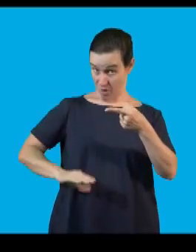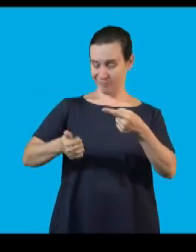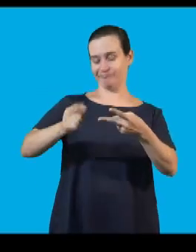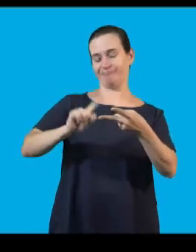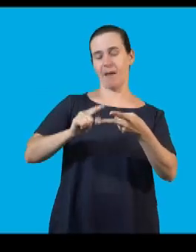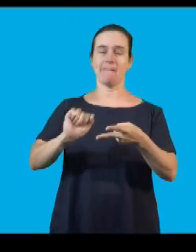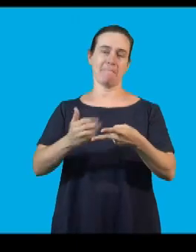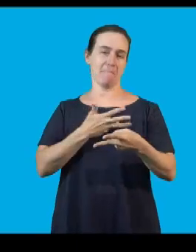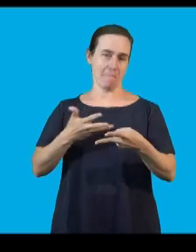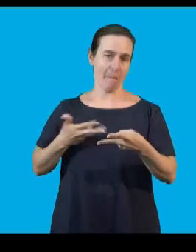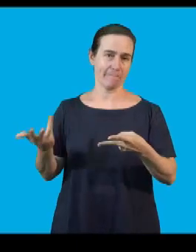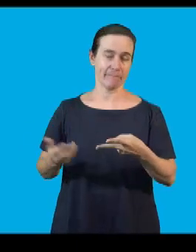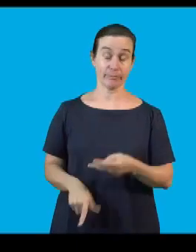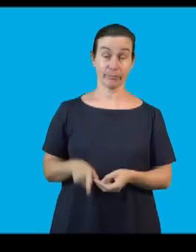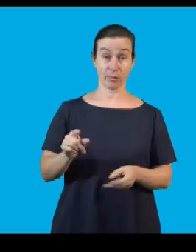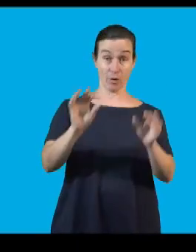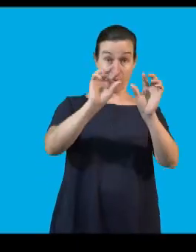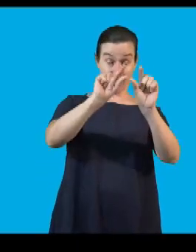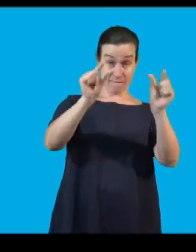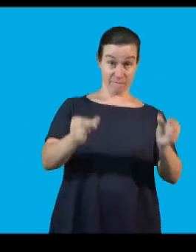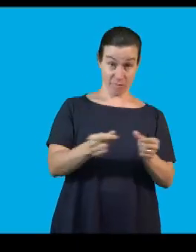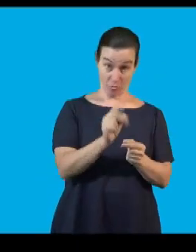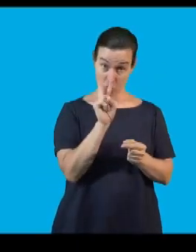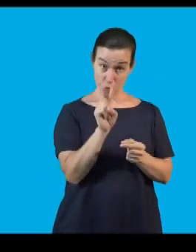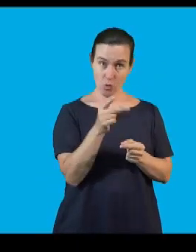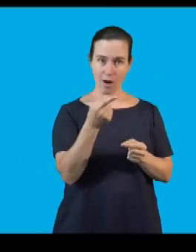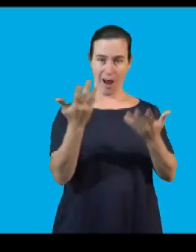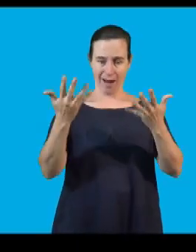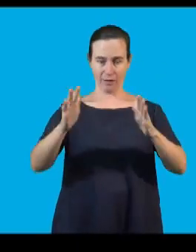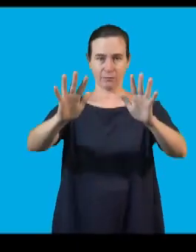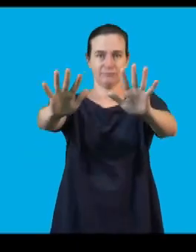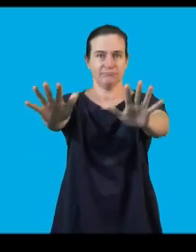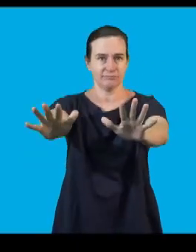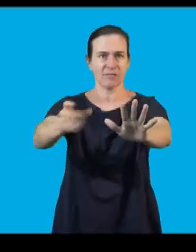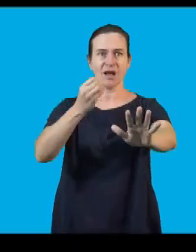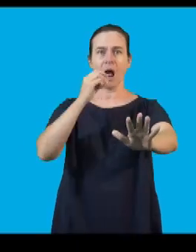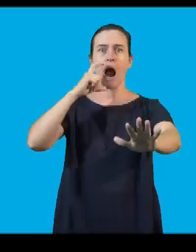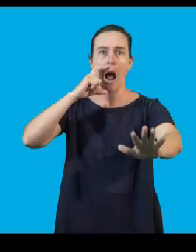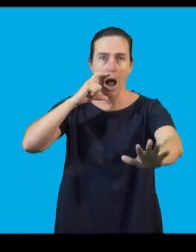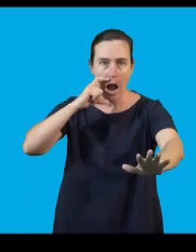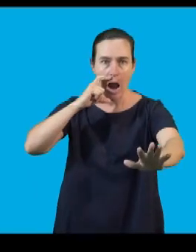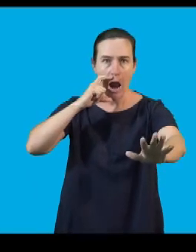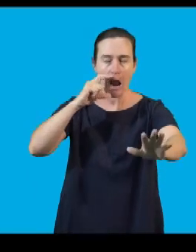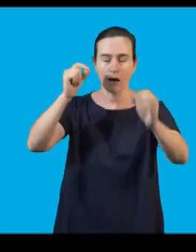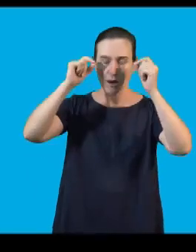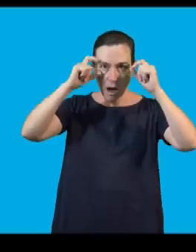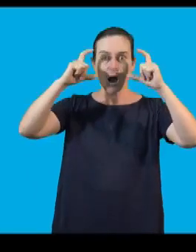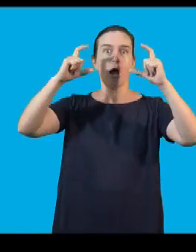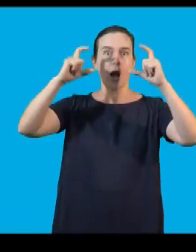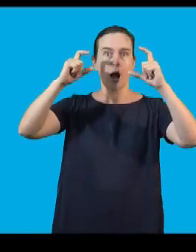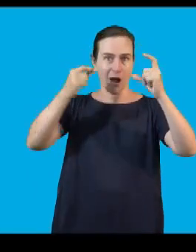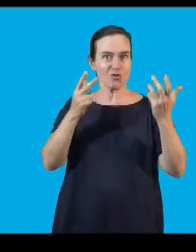his mother, all right. And in frame 2, look at the body language. The arms are outstretched. Her mouth is wide open, the